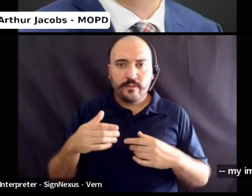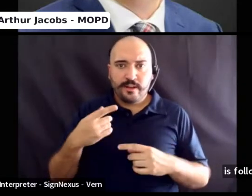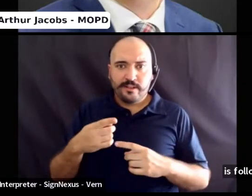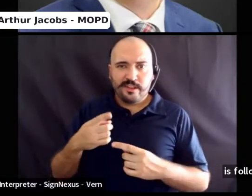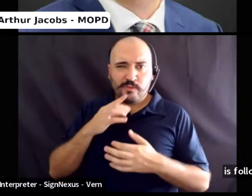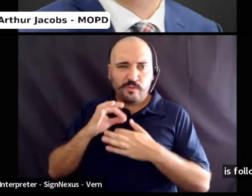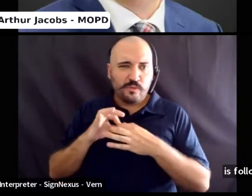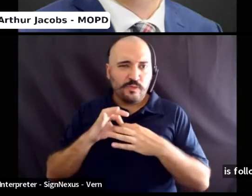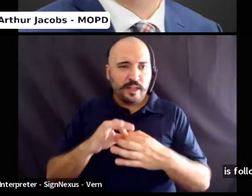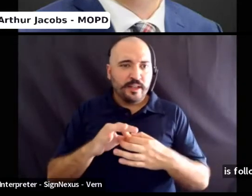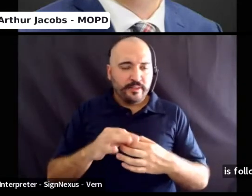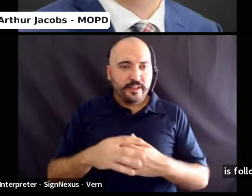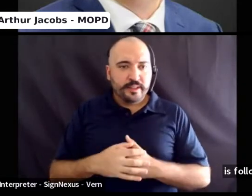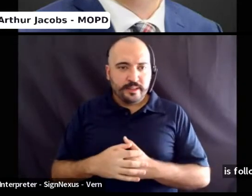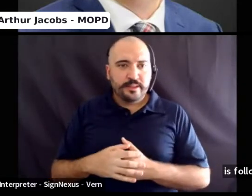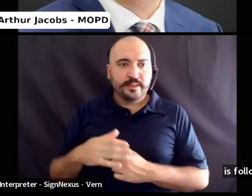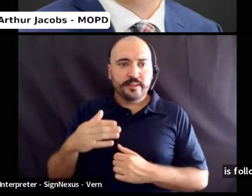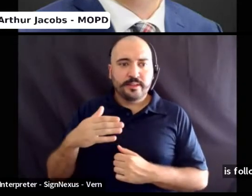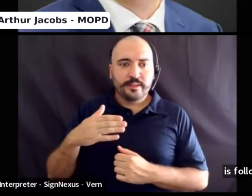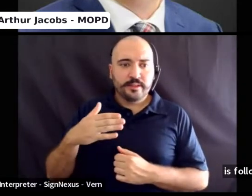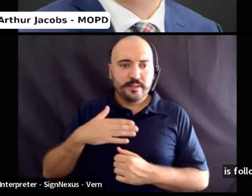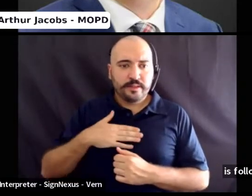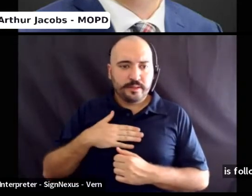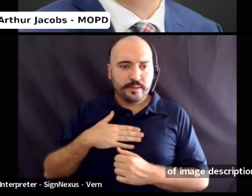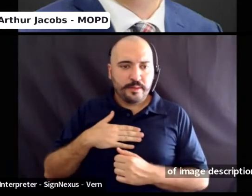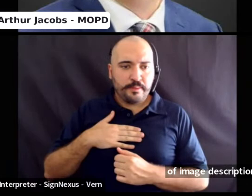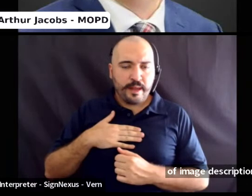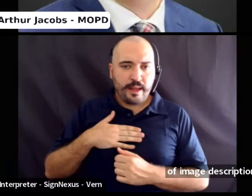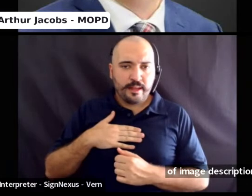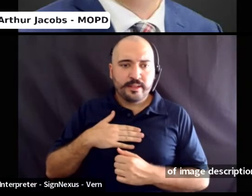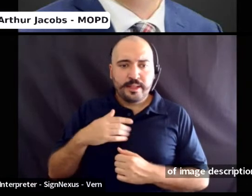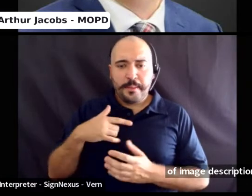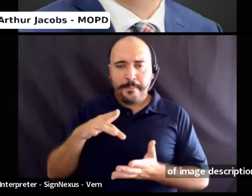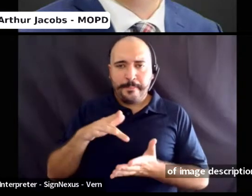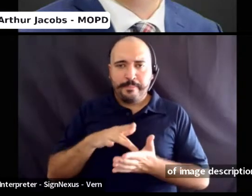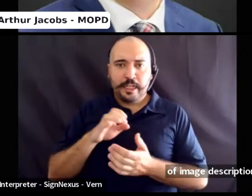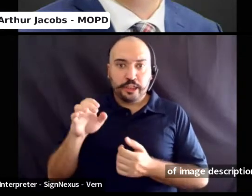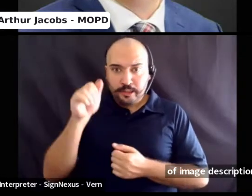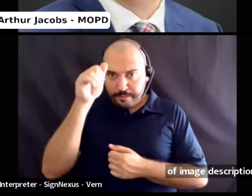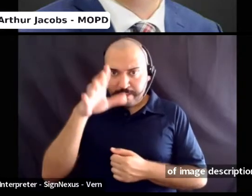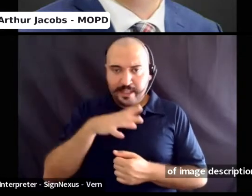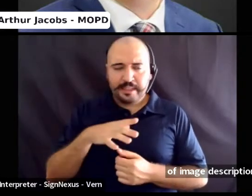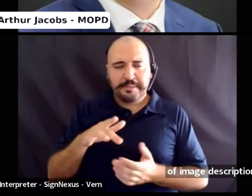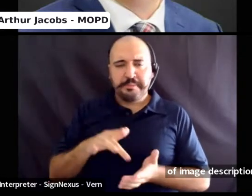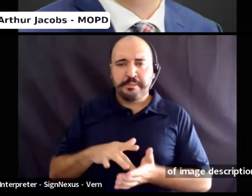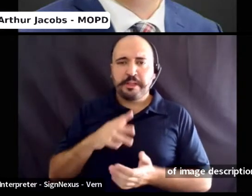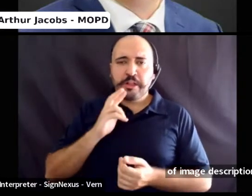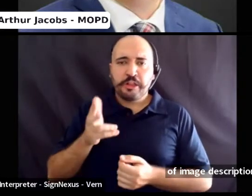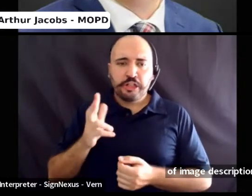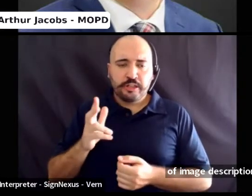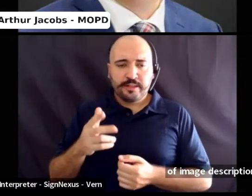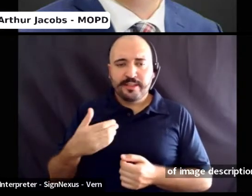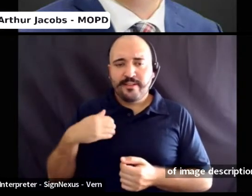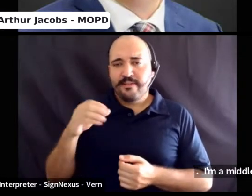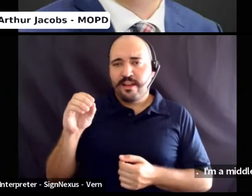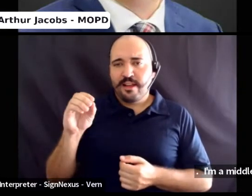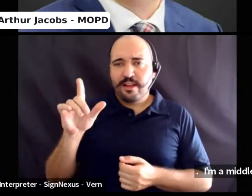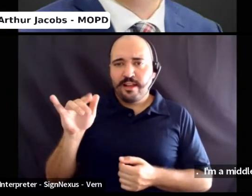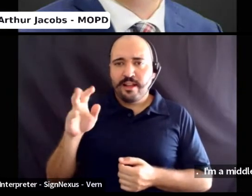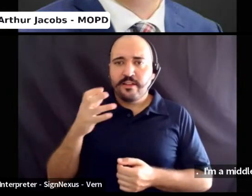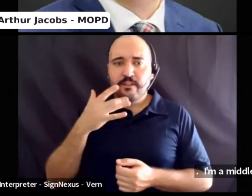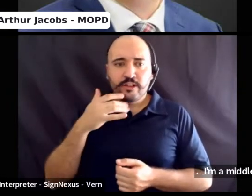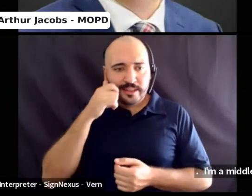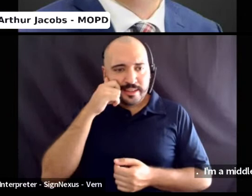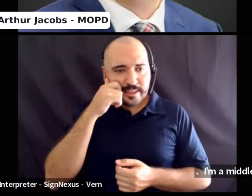relevant. So my image description is as follows. I'm a Middle Eastern man in my mid-30s with olive skin, brownish